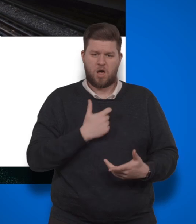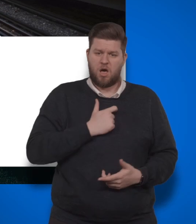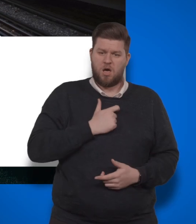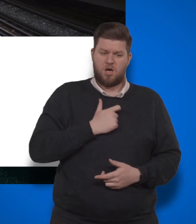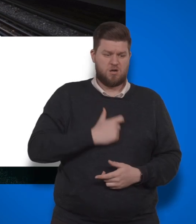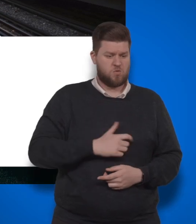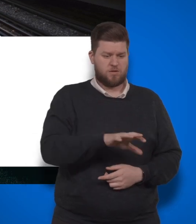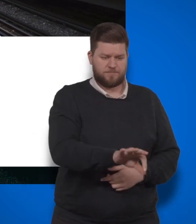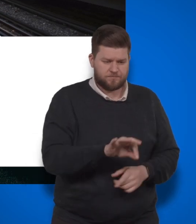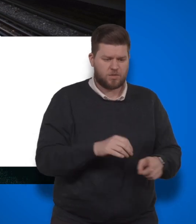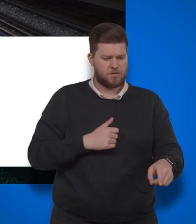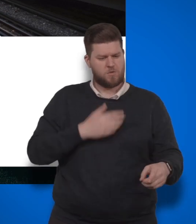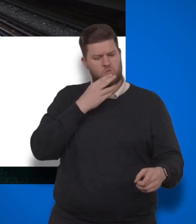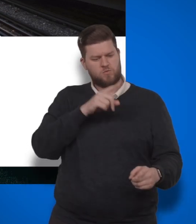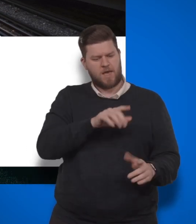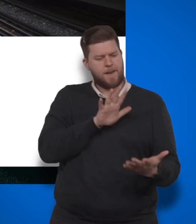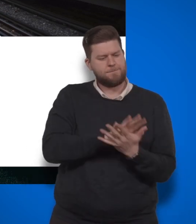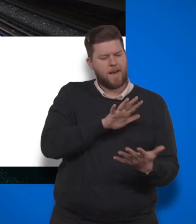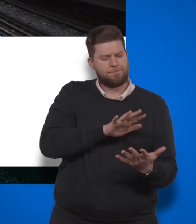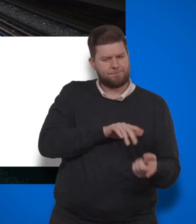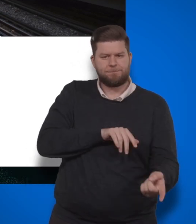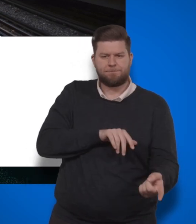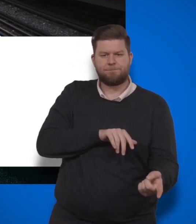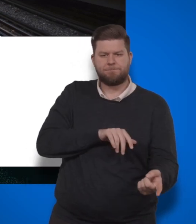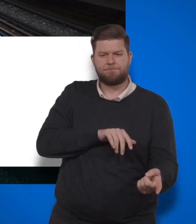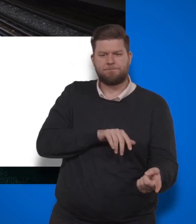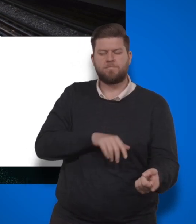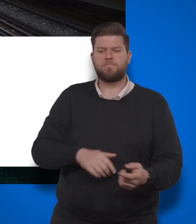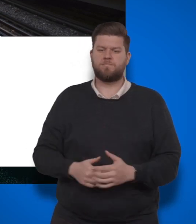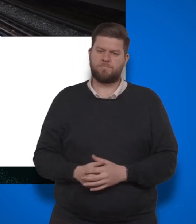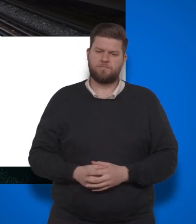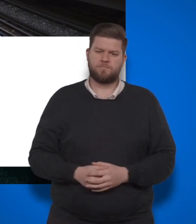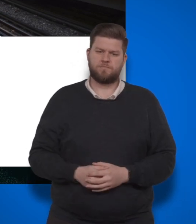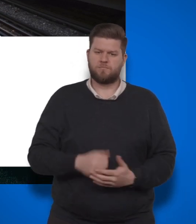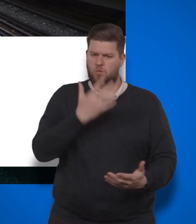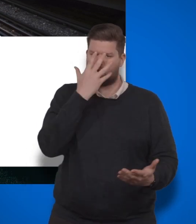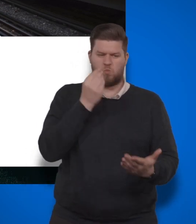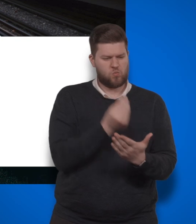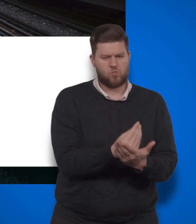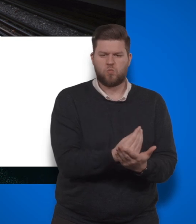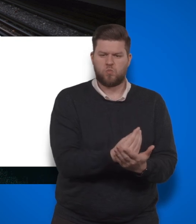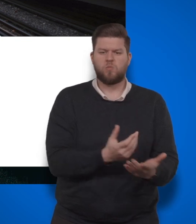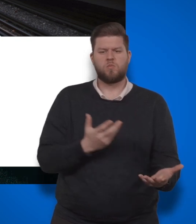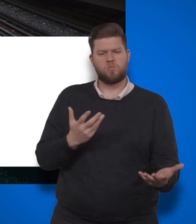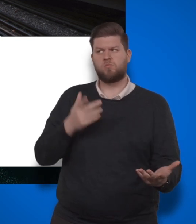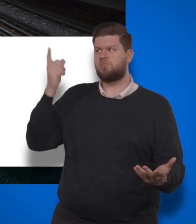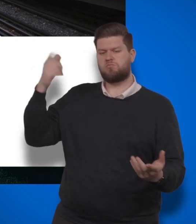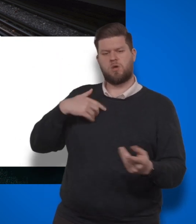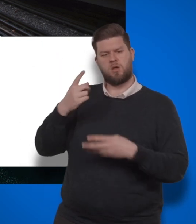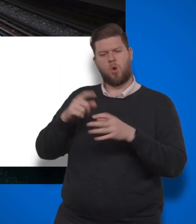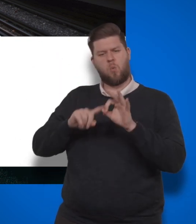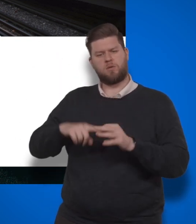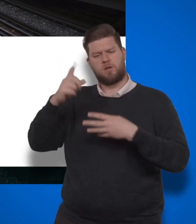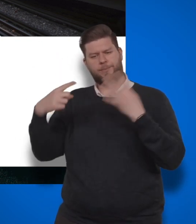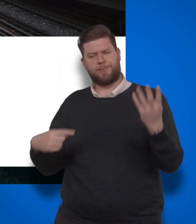onto his being, that human beings are reflections of the divine. And you'll never understand what